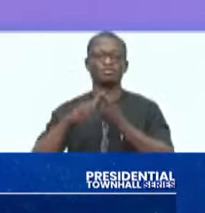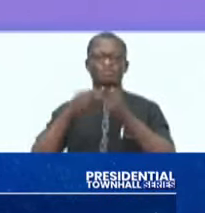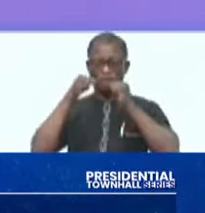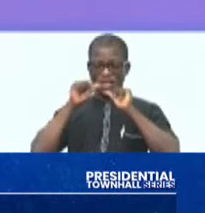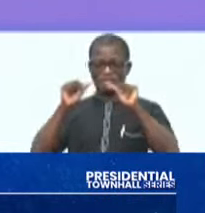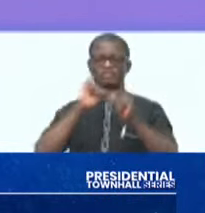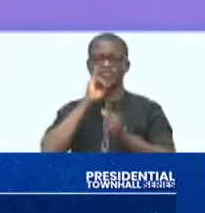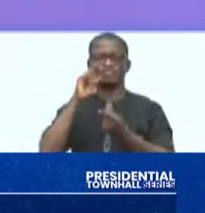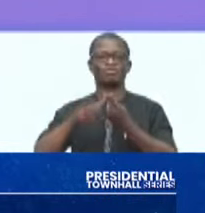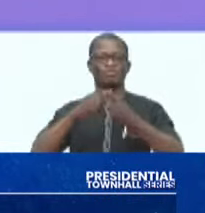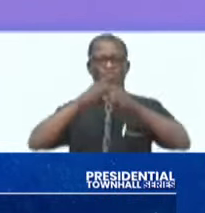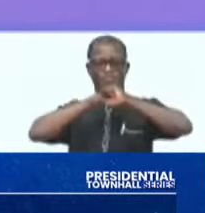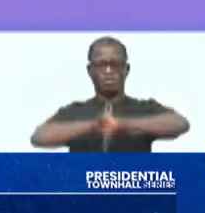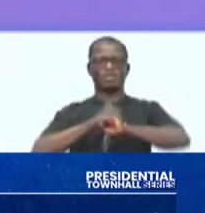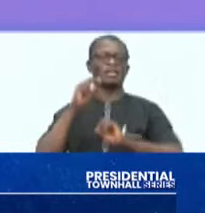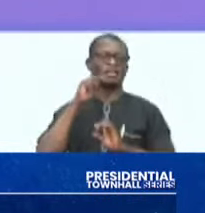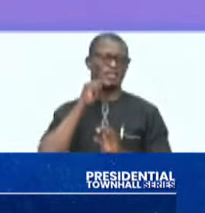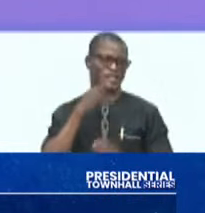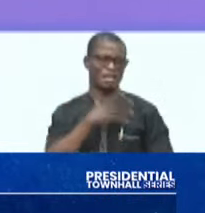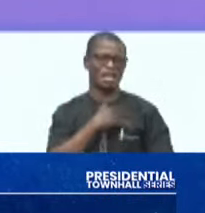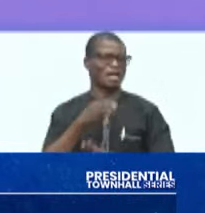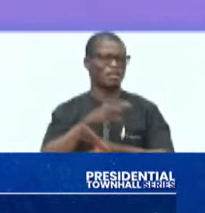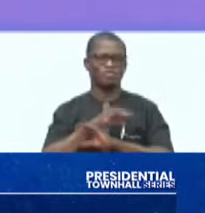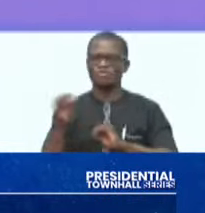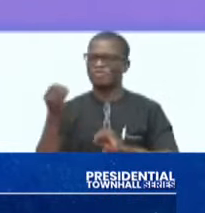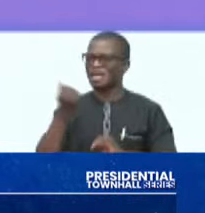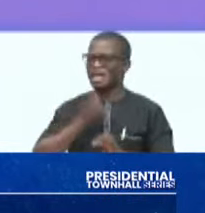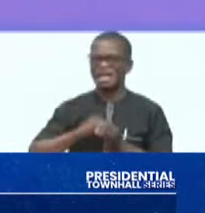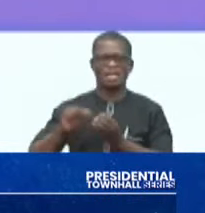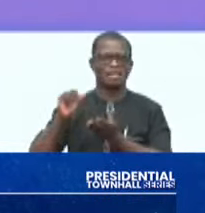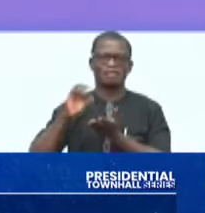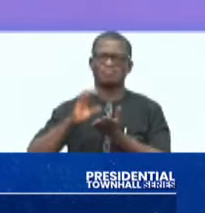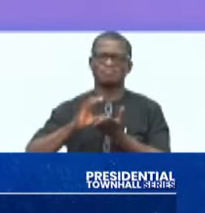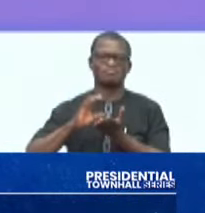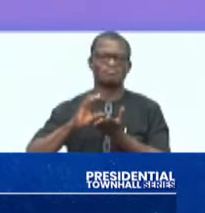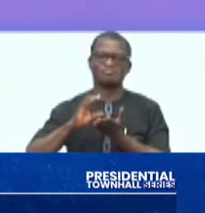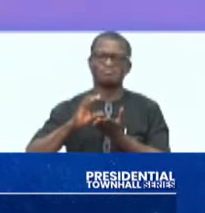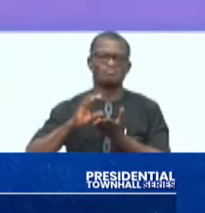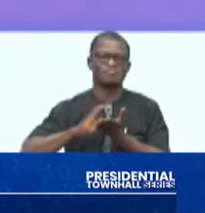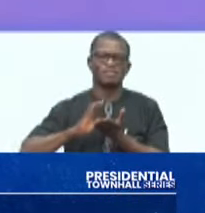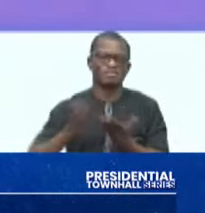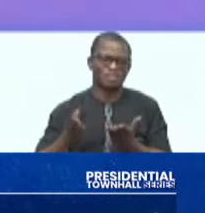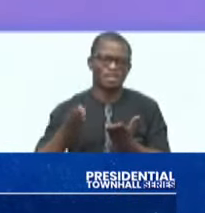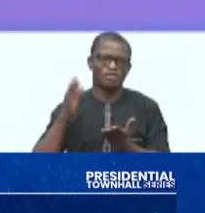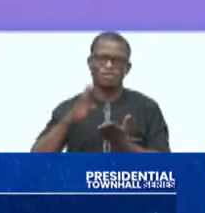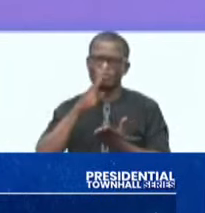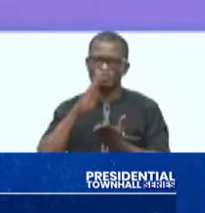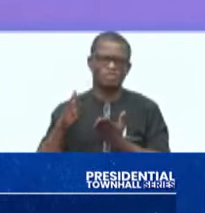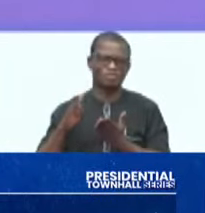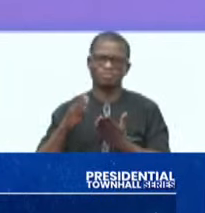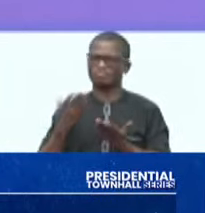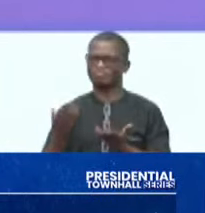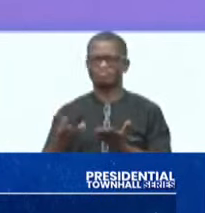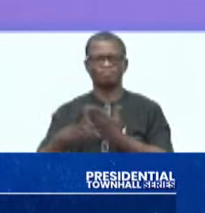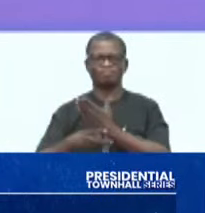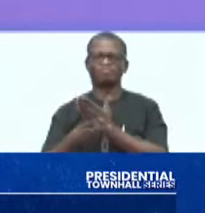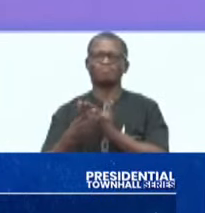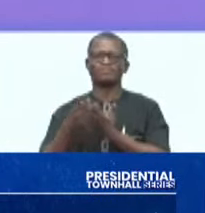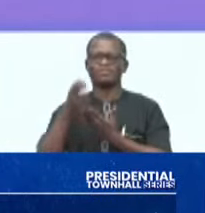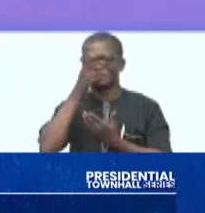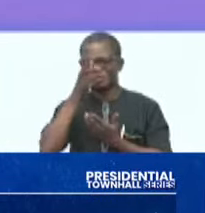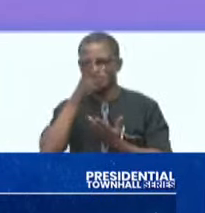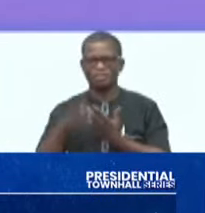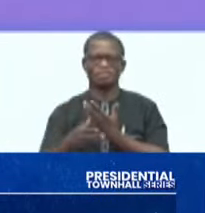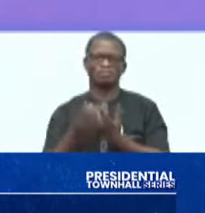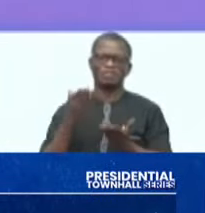secure Nigeria. And no contract is going to be inflated, be it security, be it